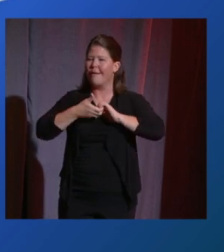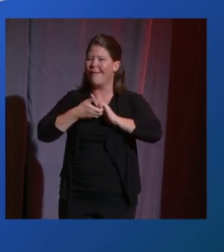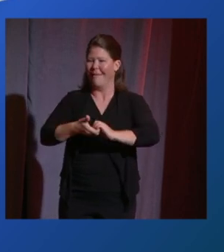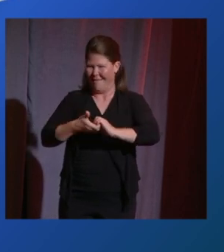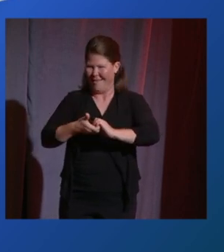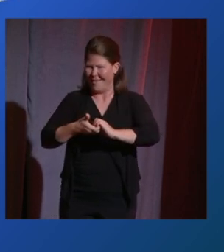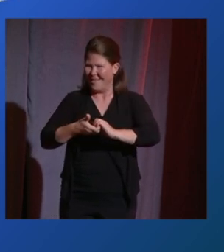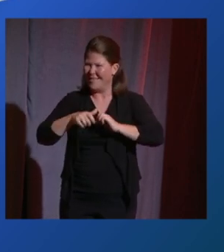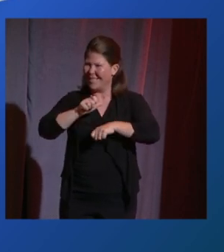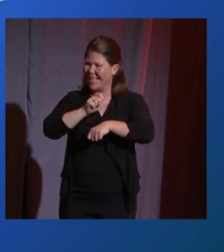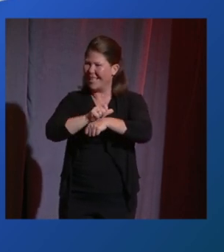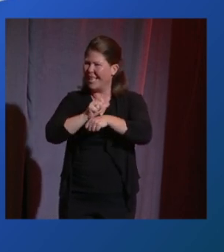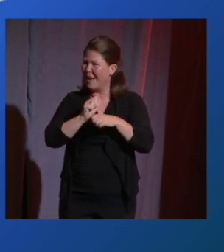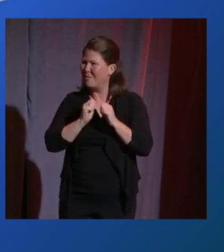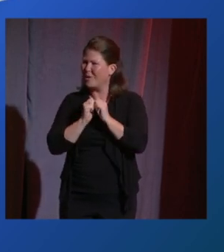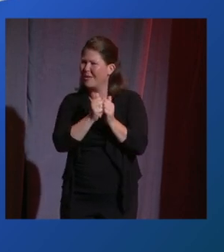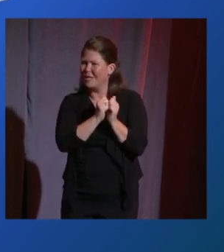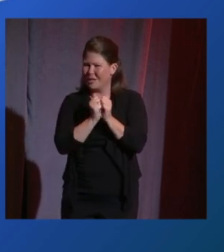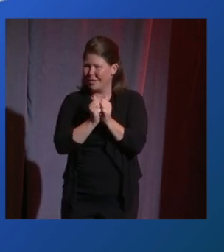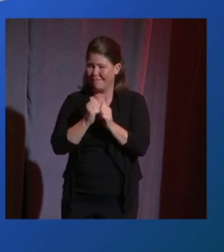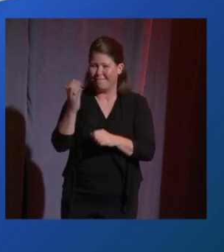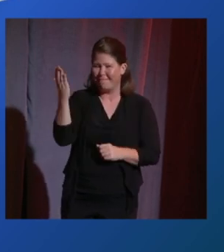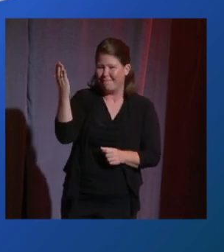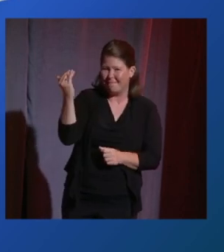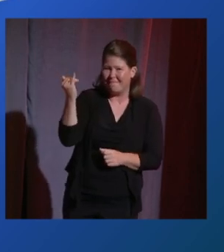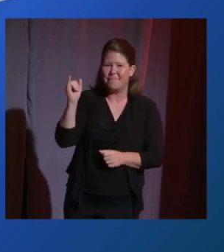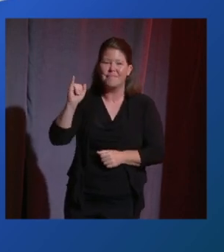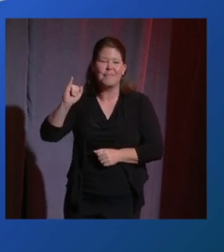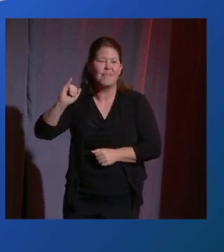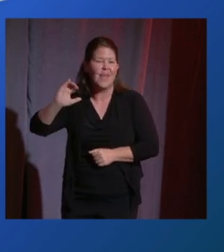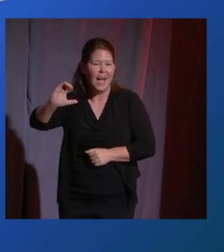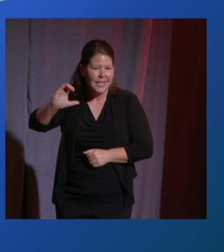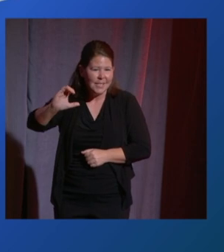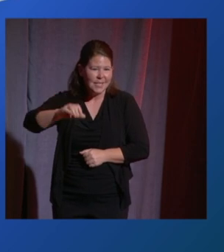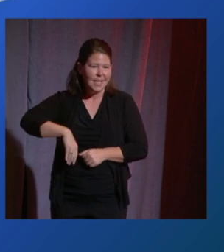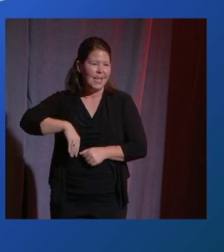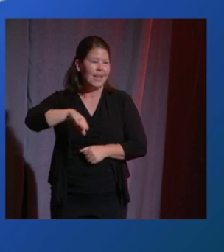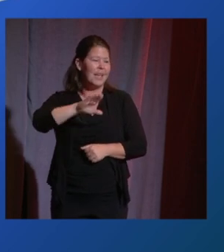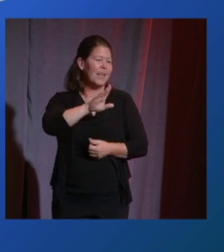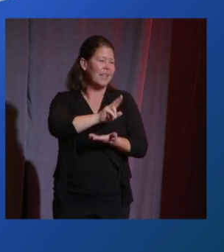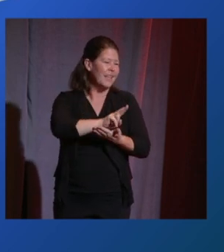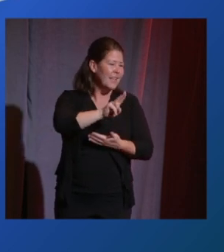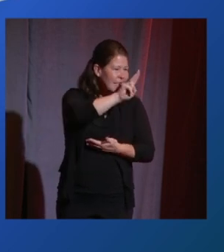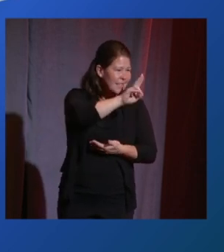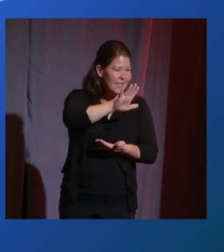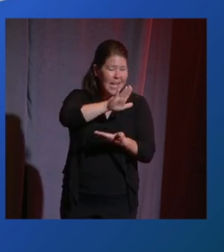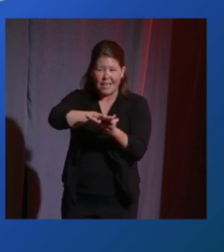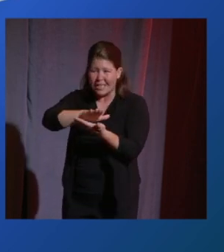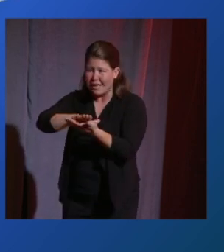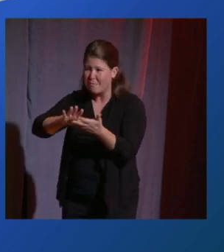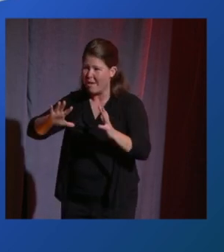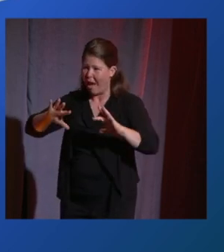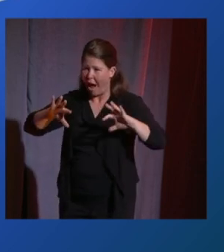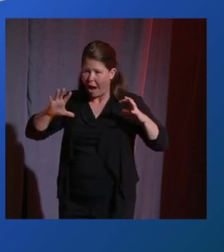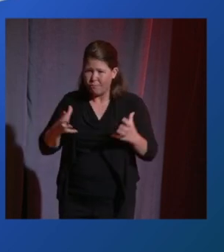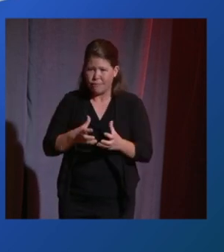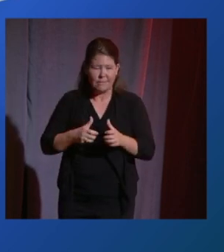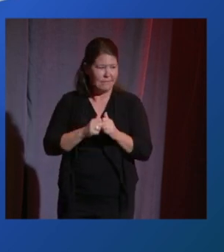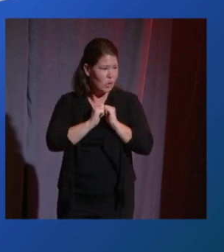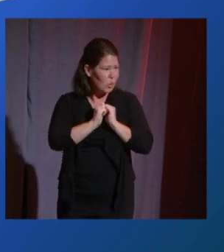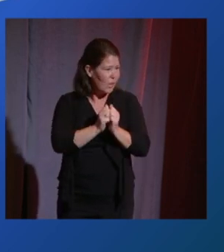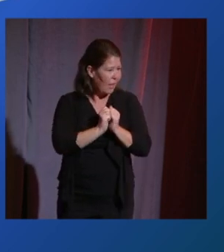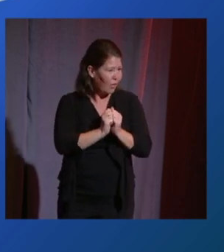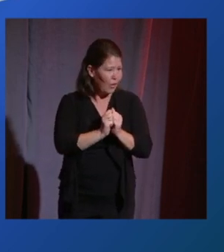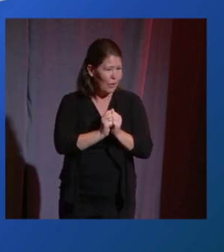you know the IC and geospatial and Academia all coming together and solving these hard problems um